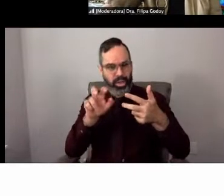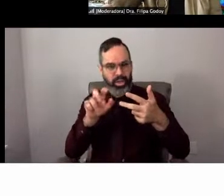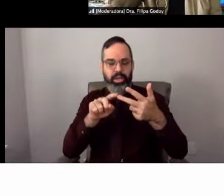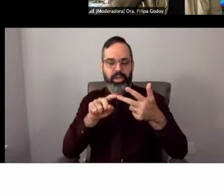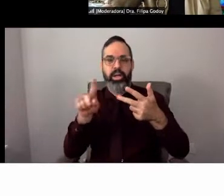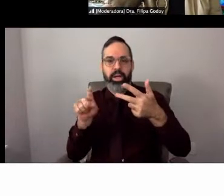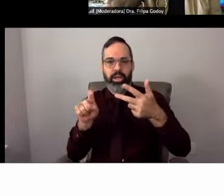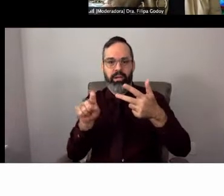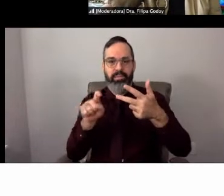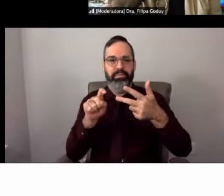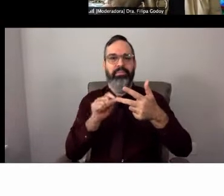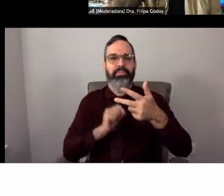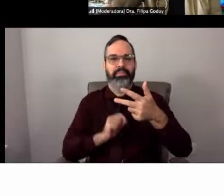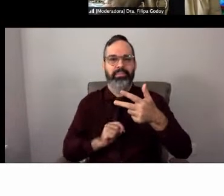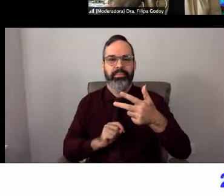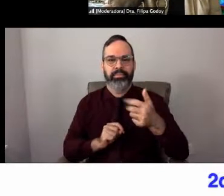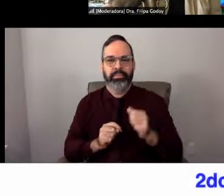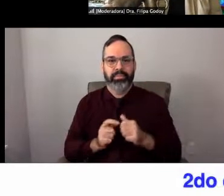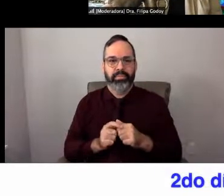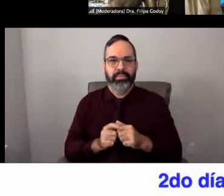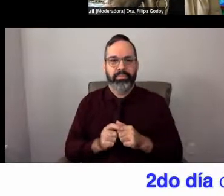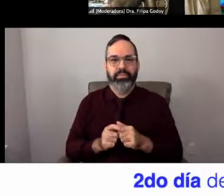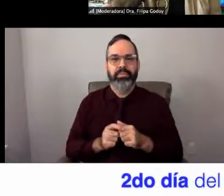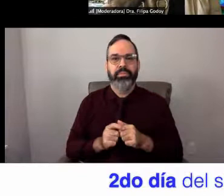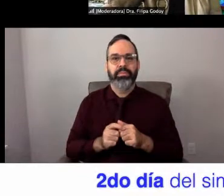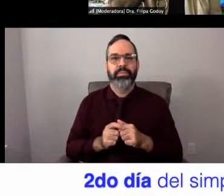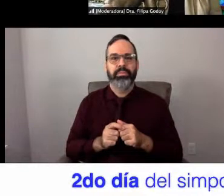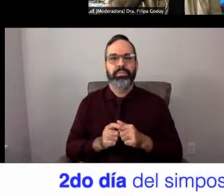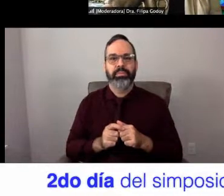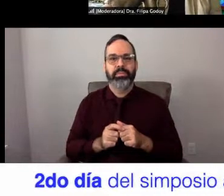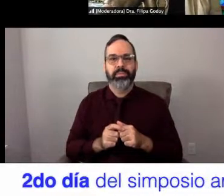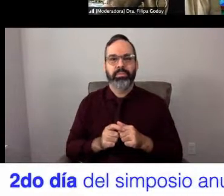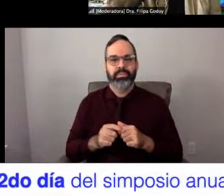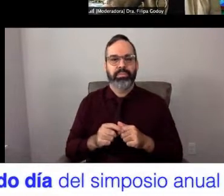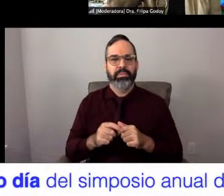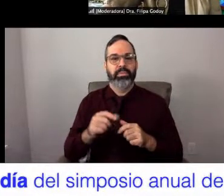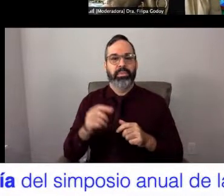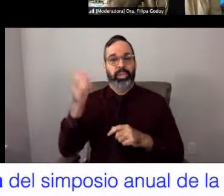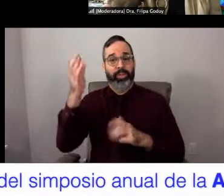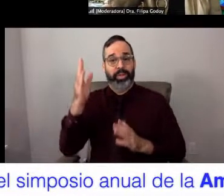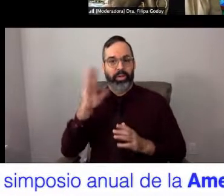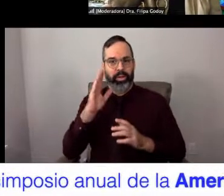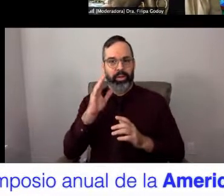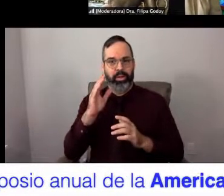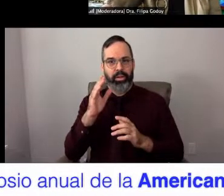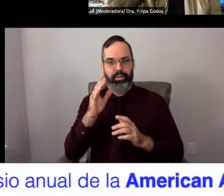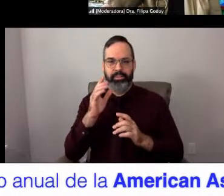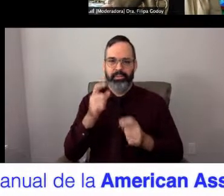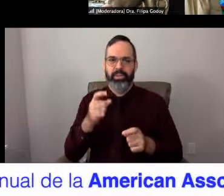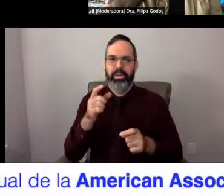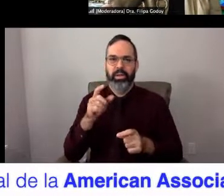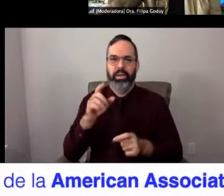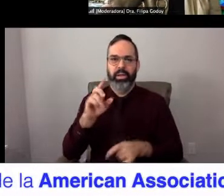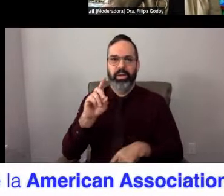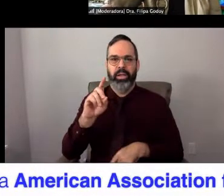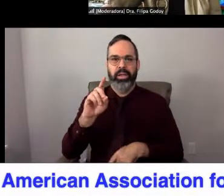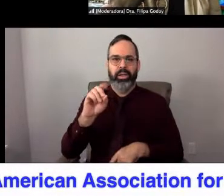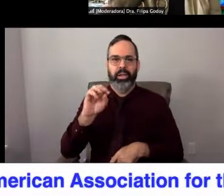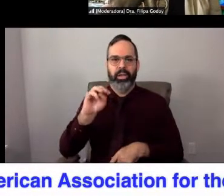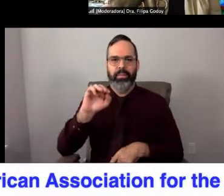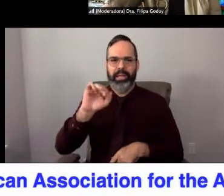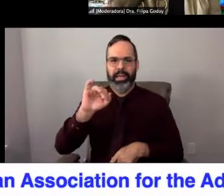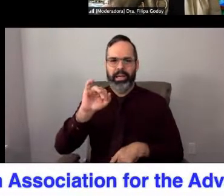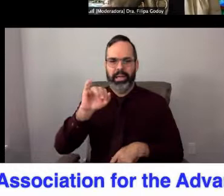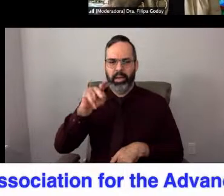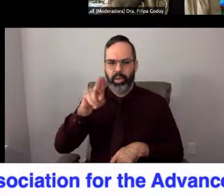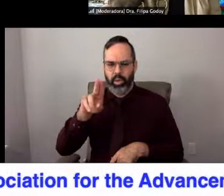$100. To all speakers, we are giving as a gift what we call the Domiku. It's a domino